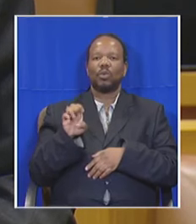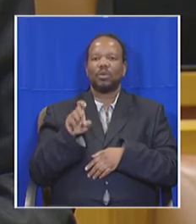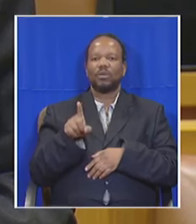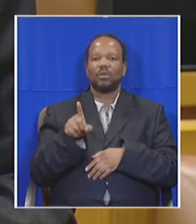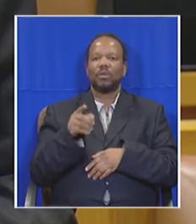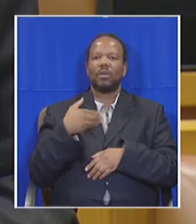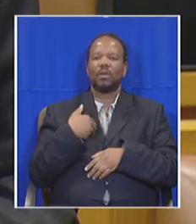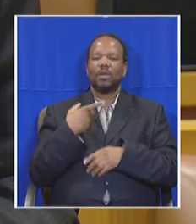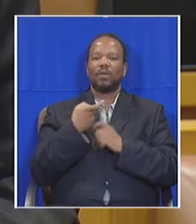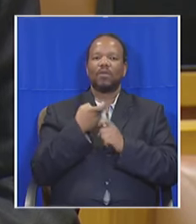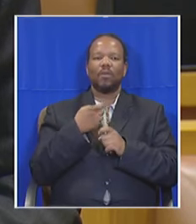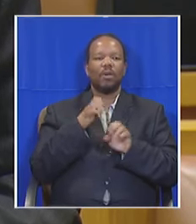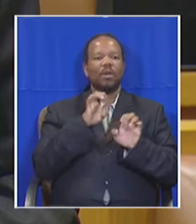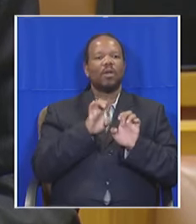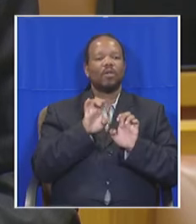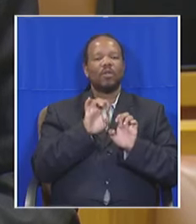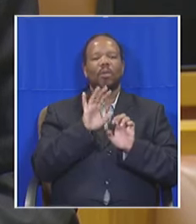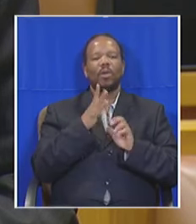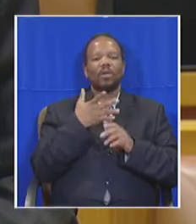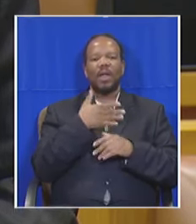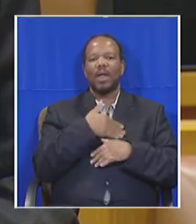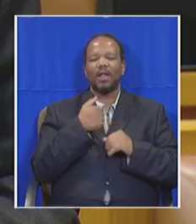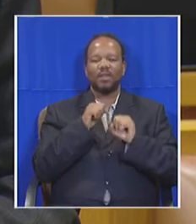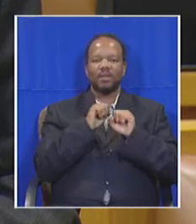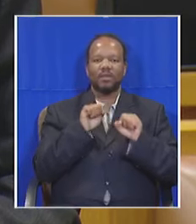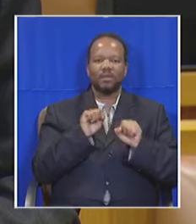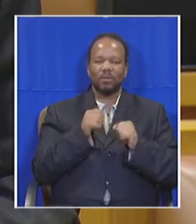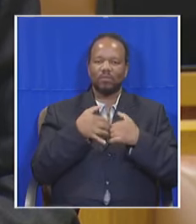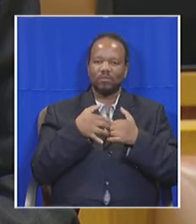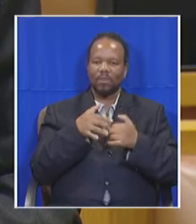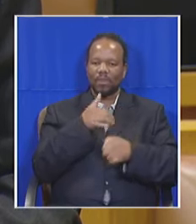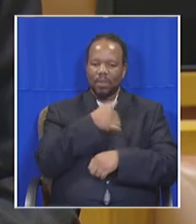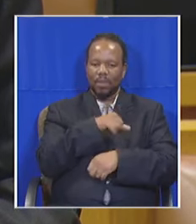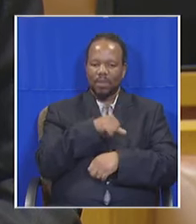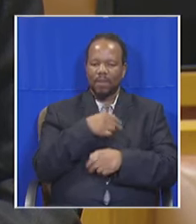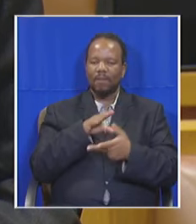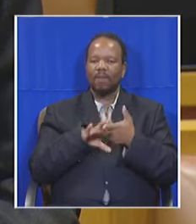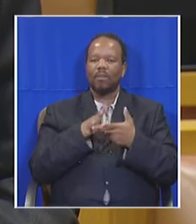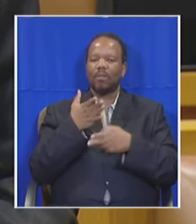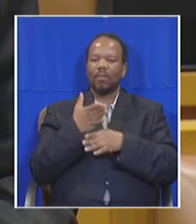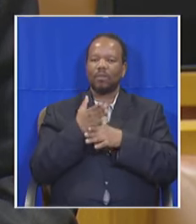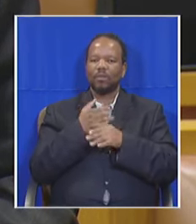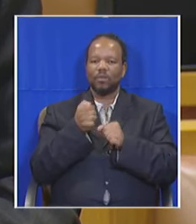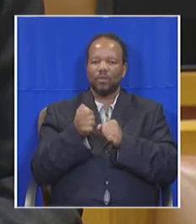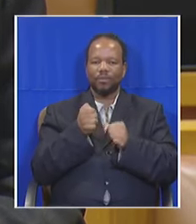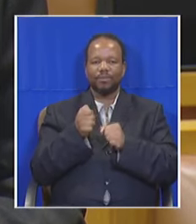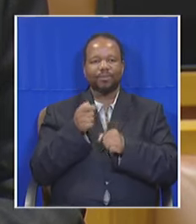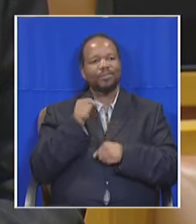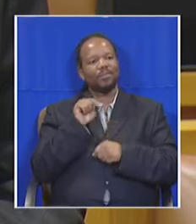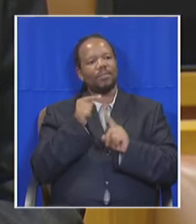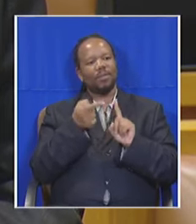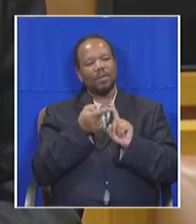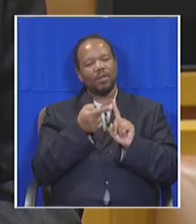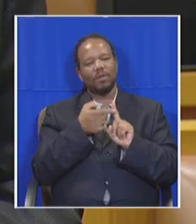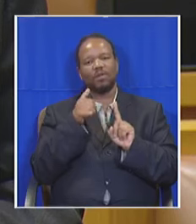of Ethiopia's health system, creating health centers as well as jobs. Understand that his appointment has been welcomed